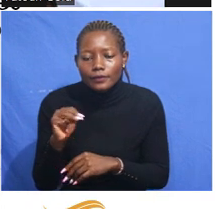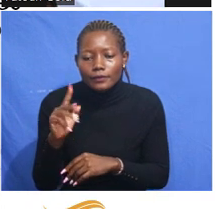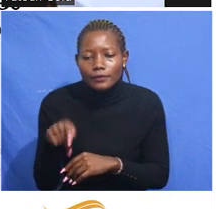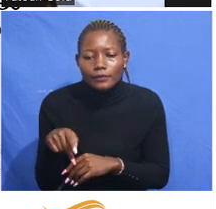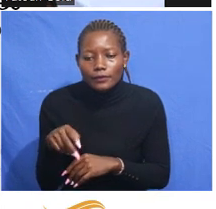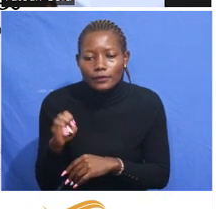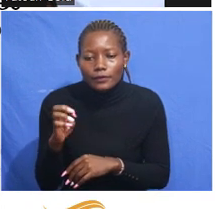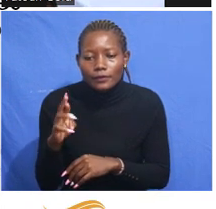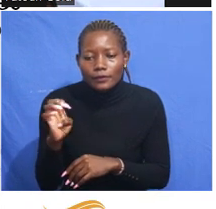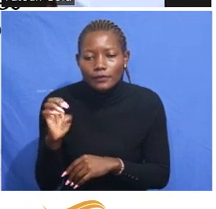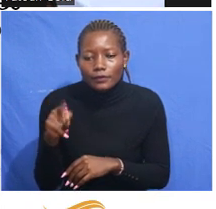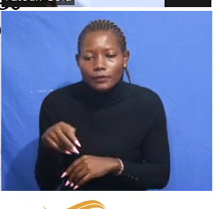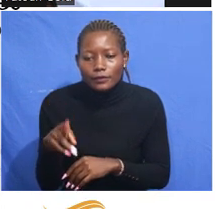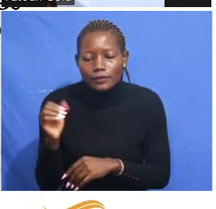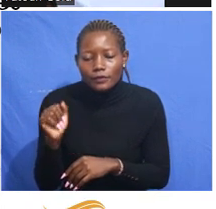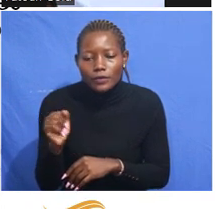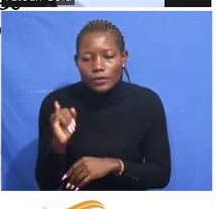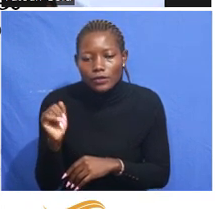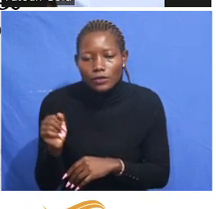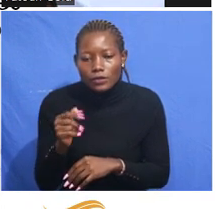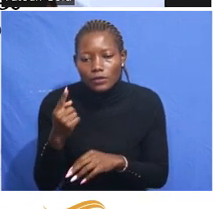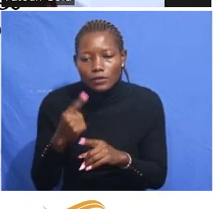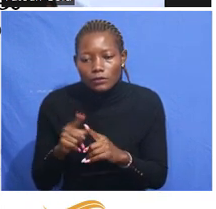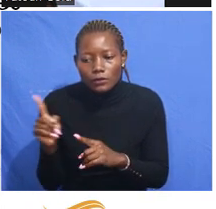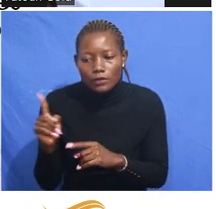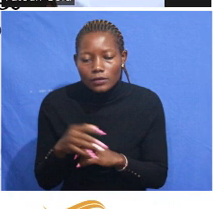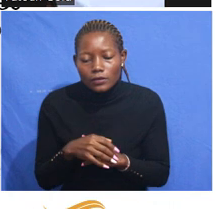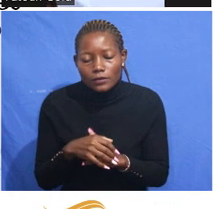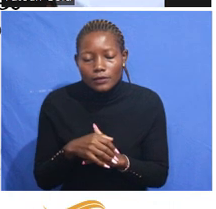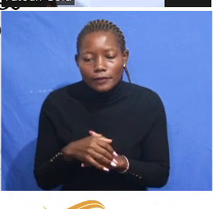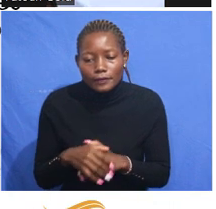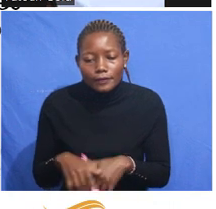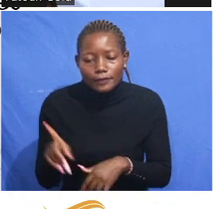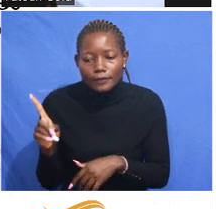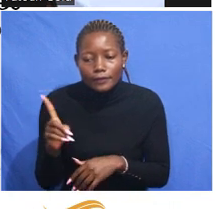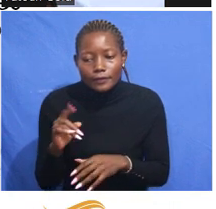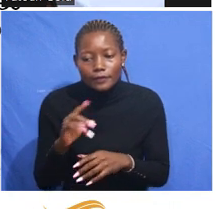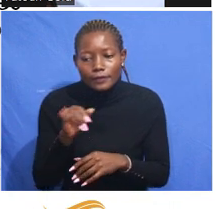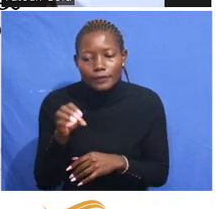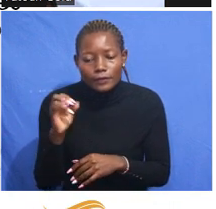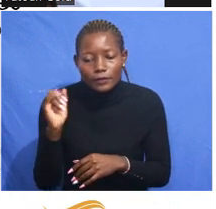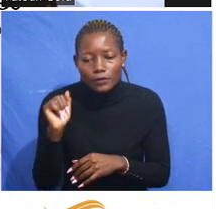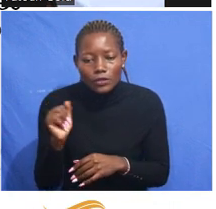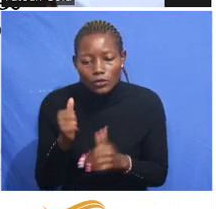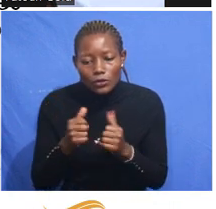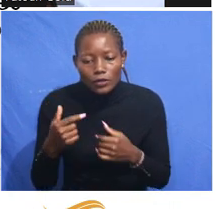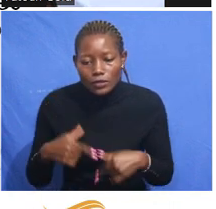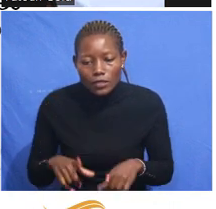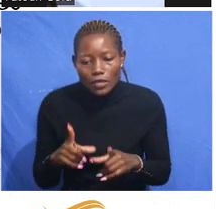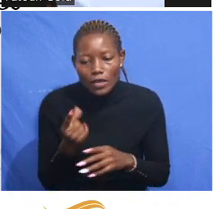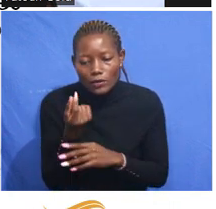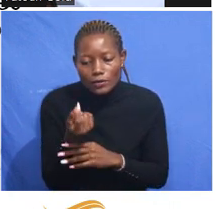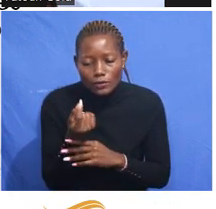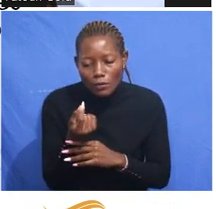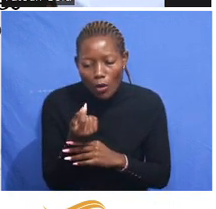amphiarthrosis, but structurally we are referring to cartilaginous joints. And these are the joints that allow slight degree